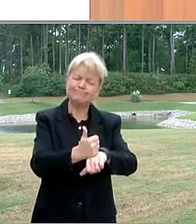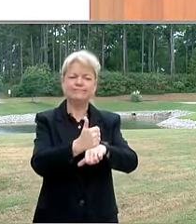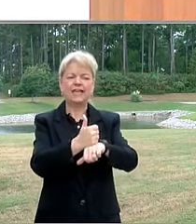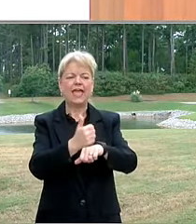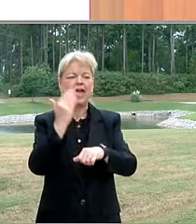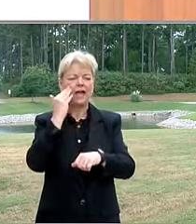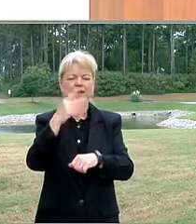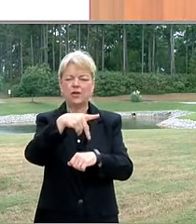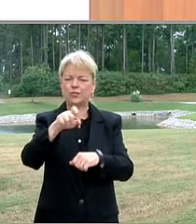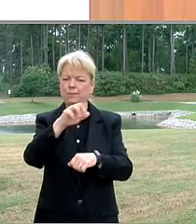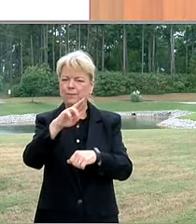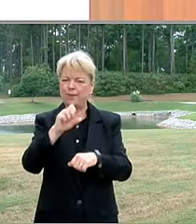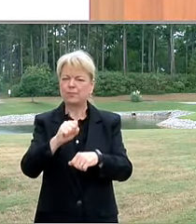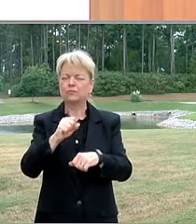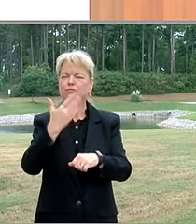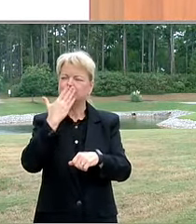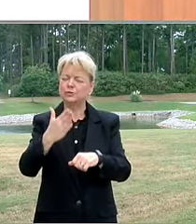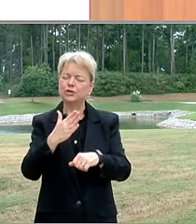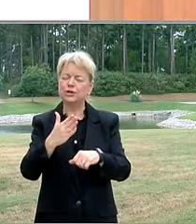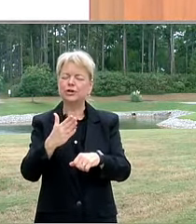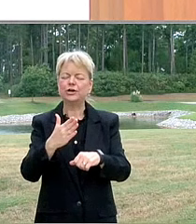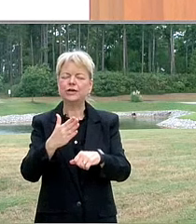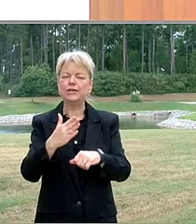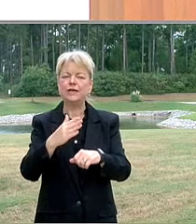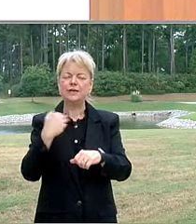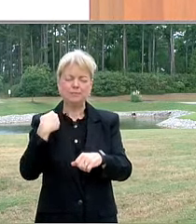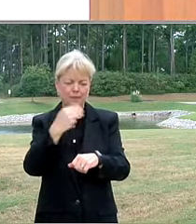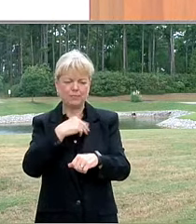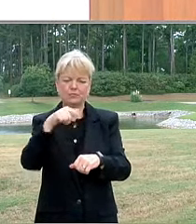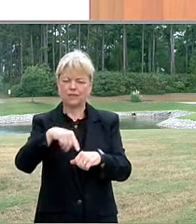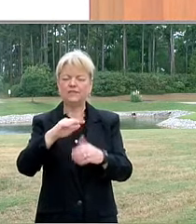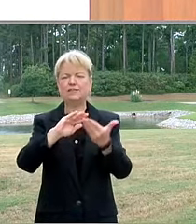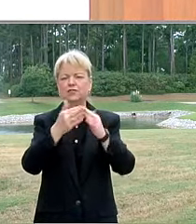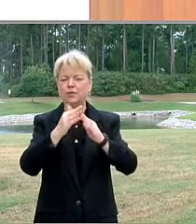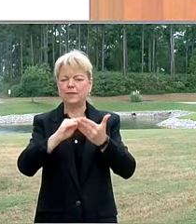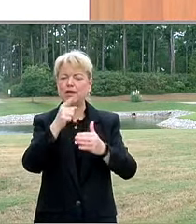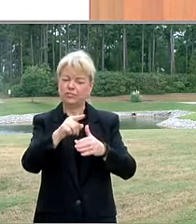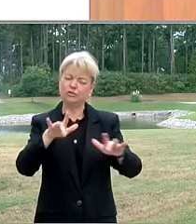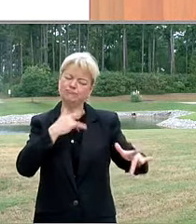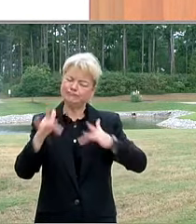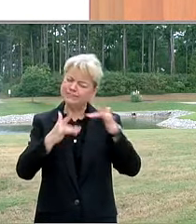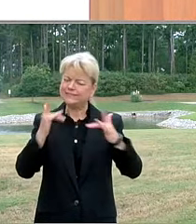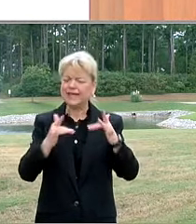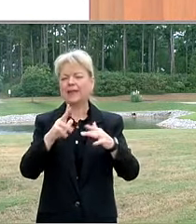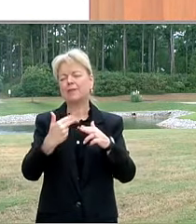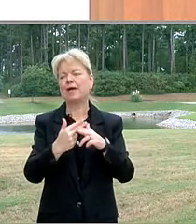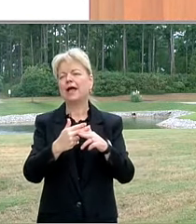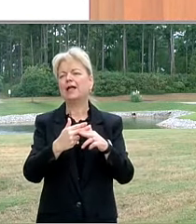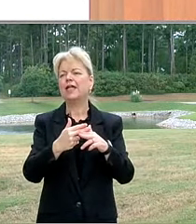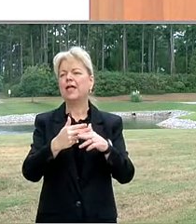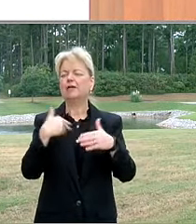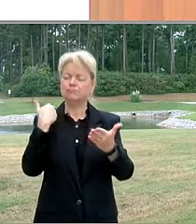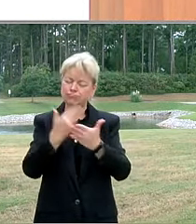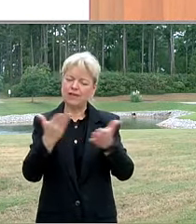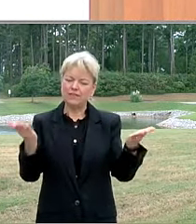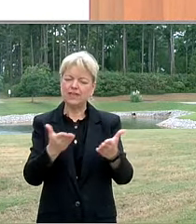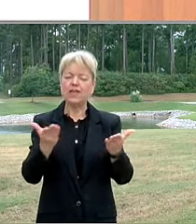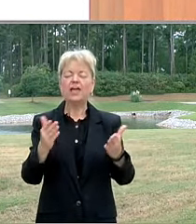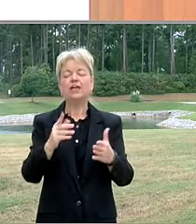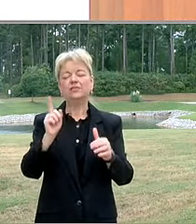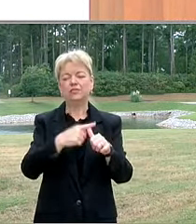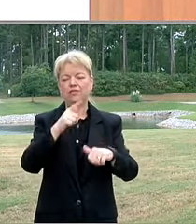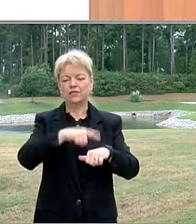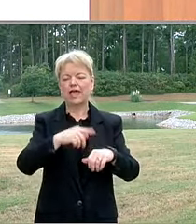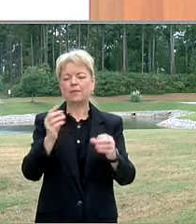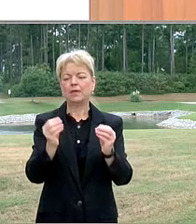are going to be great members of this local community. They're excited about being here. This is the first time in more than 22